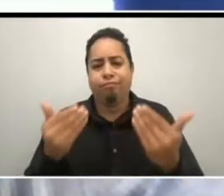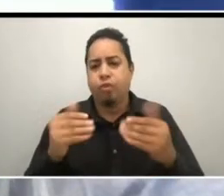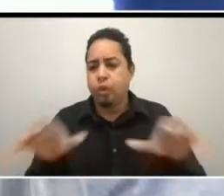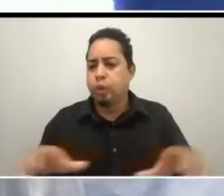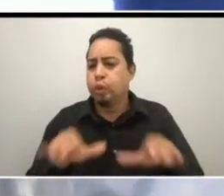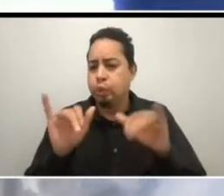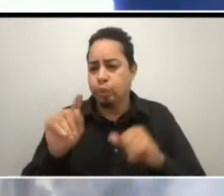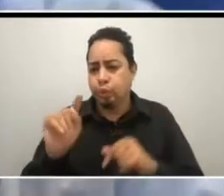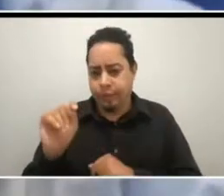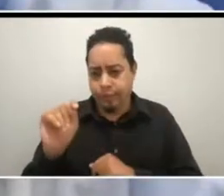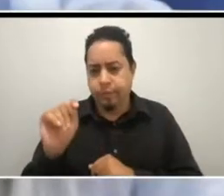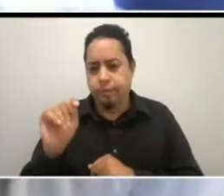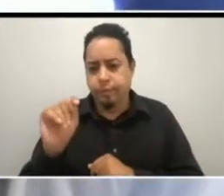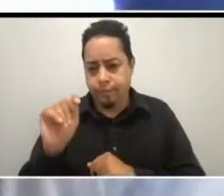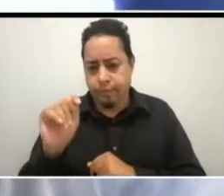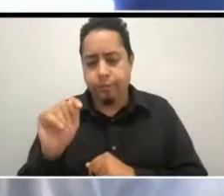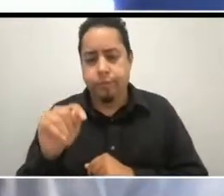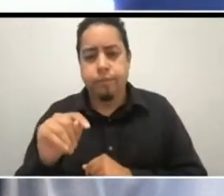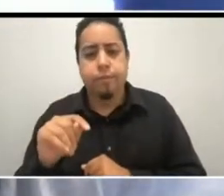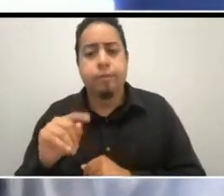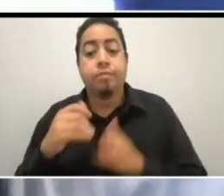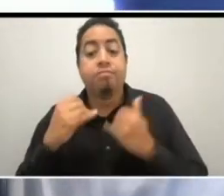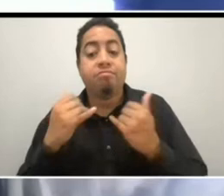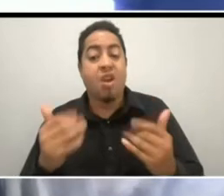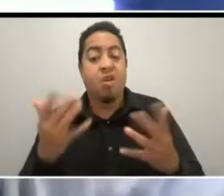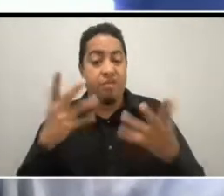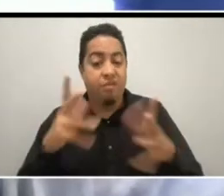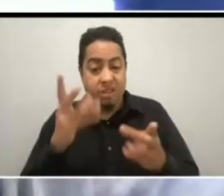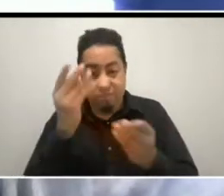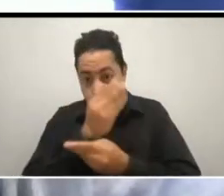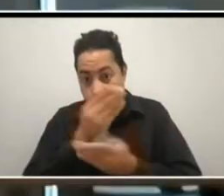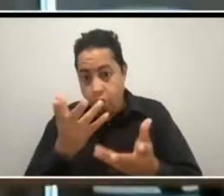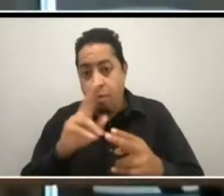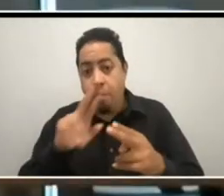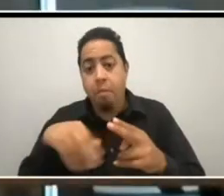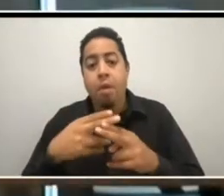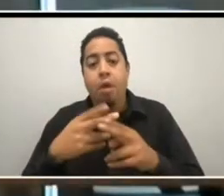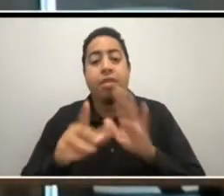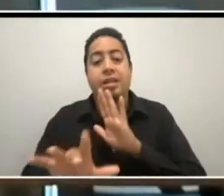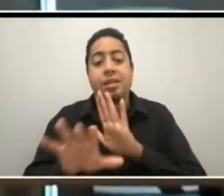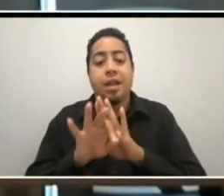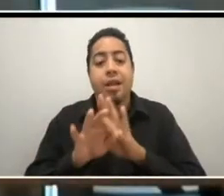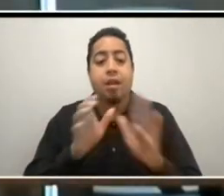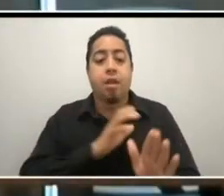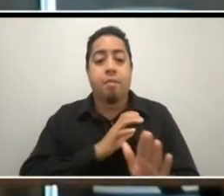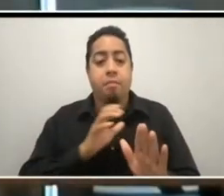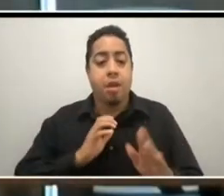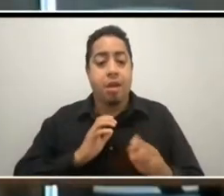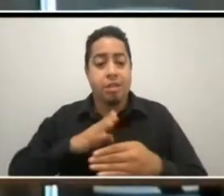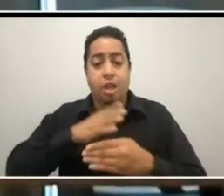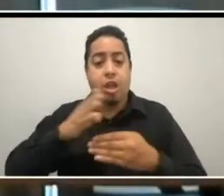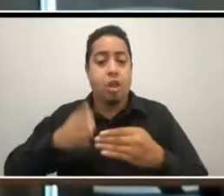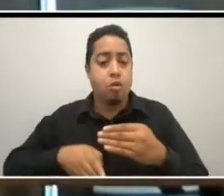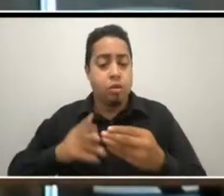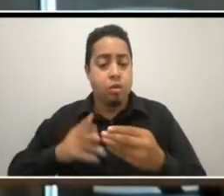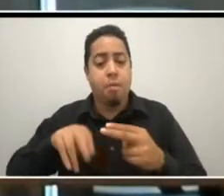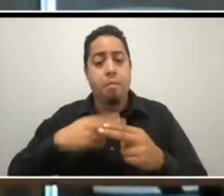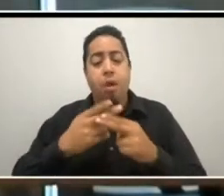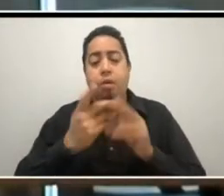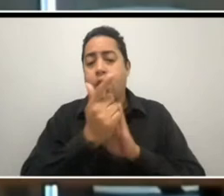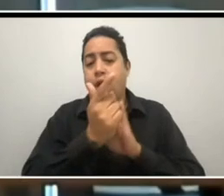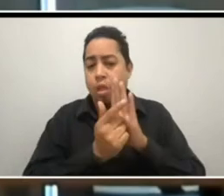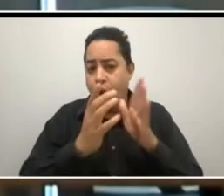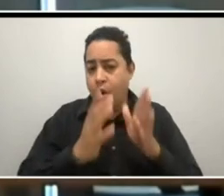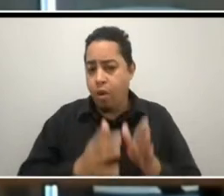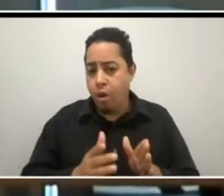now, after what we've told you today about the Select Committee's investigation, about the conclusion of the professional lawyers on the campaign staff, Justin